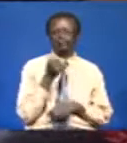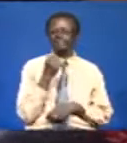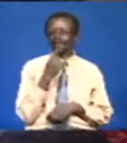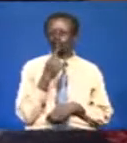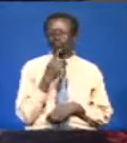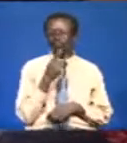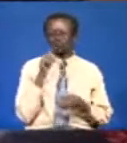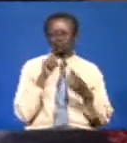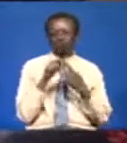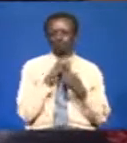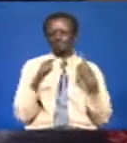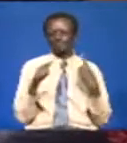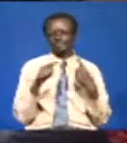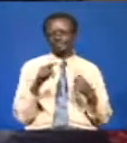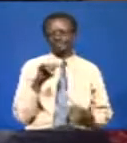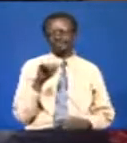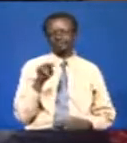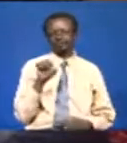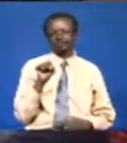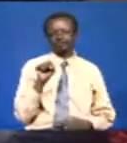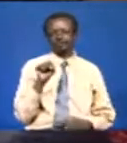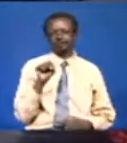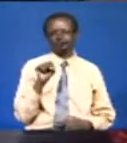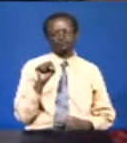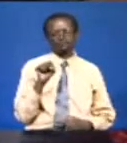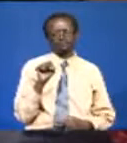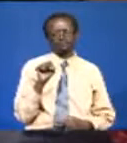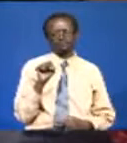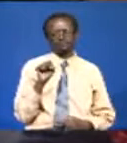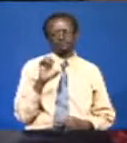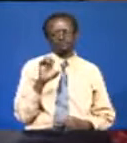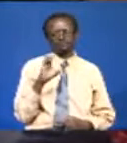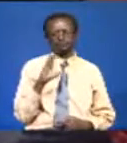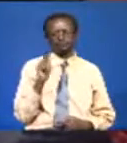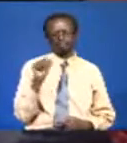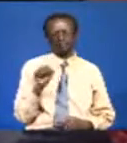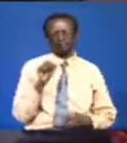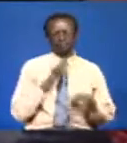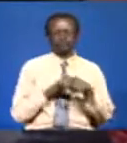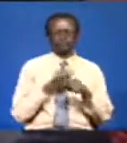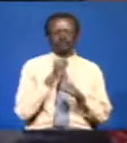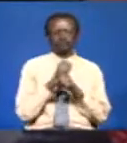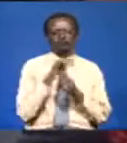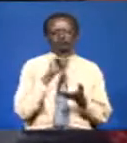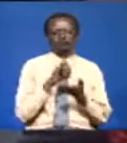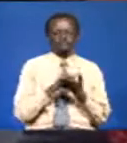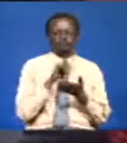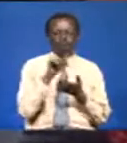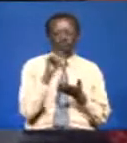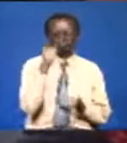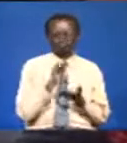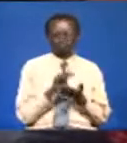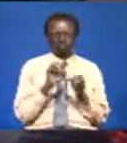of pesticide, you reduce the cost of production. When you reduce the cost of production, you